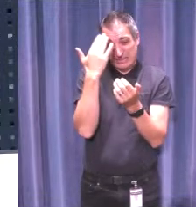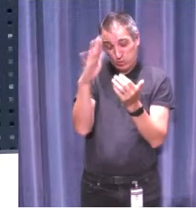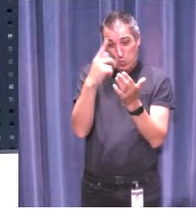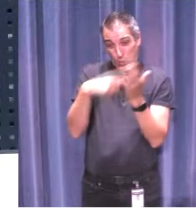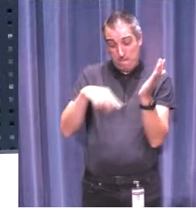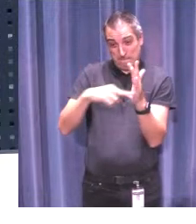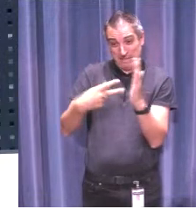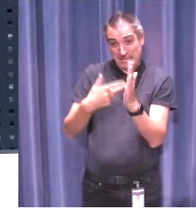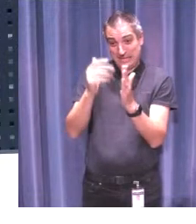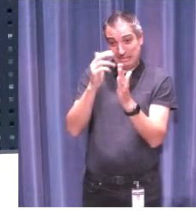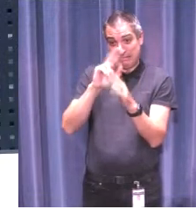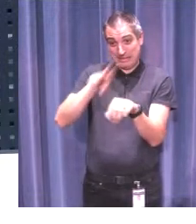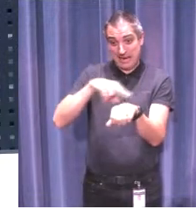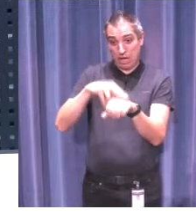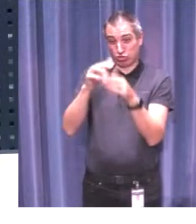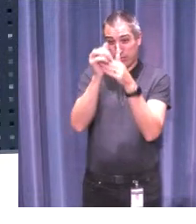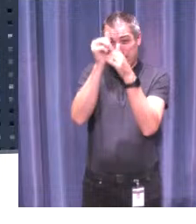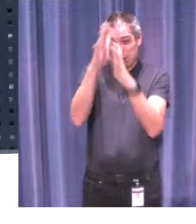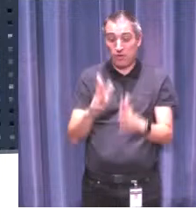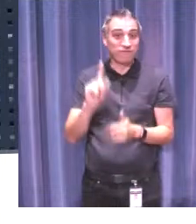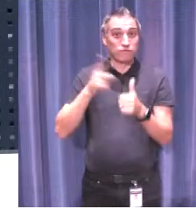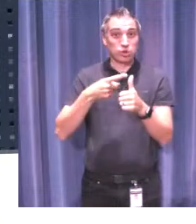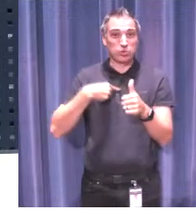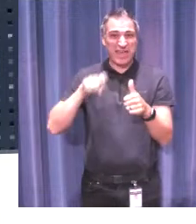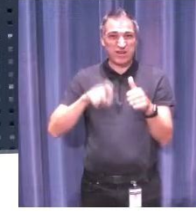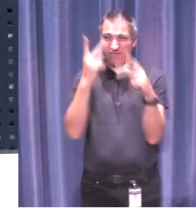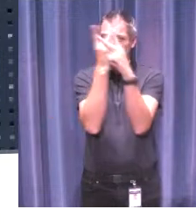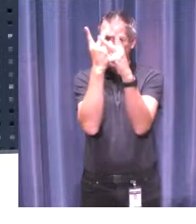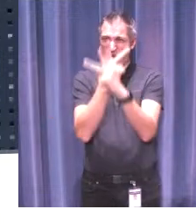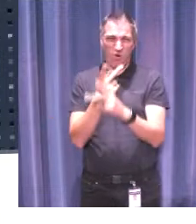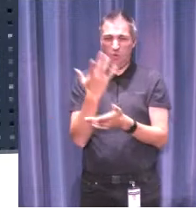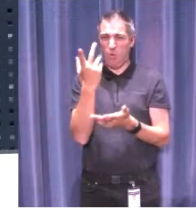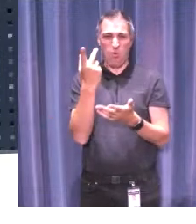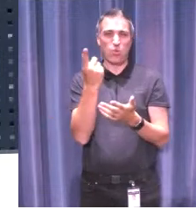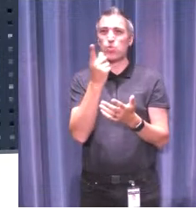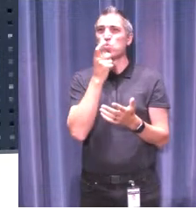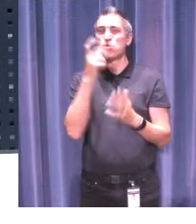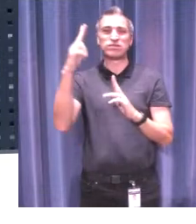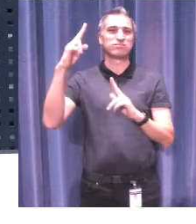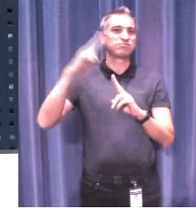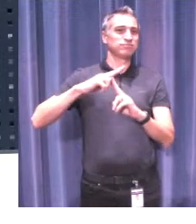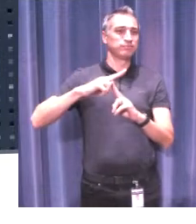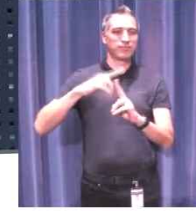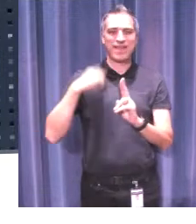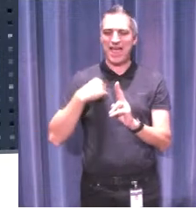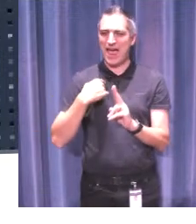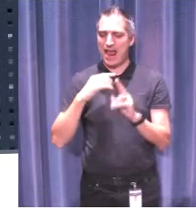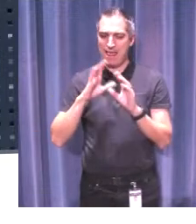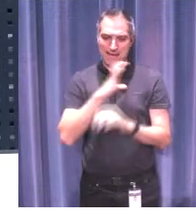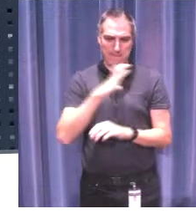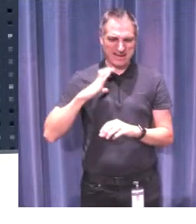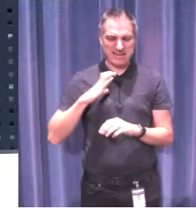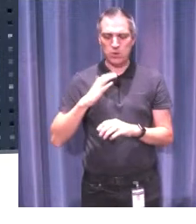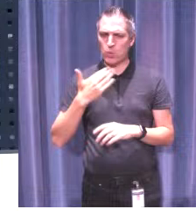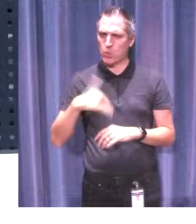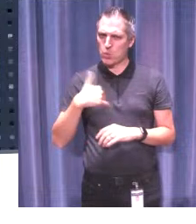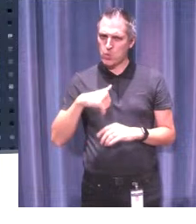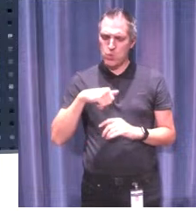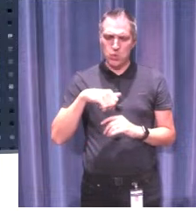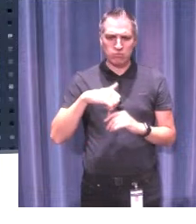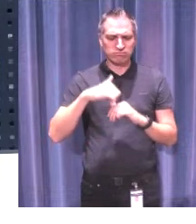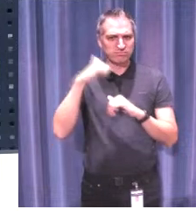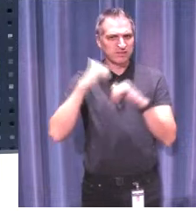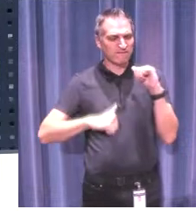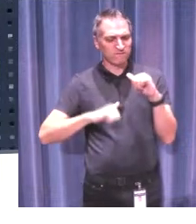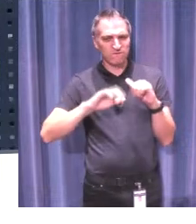was, so we had to figure that out. I had a committee, a great group, had about 6 people, and we